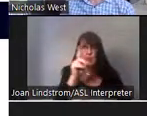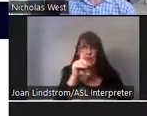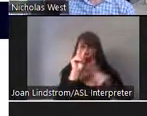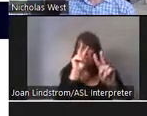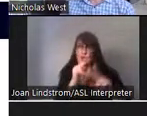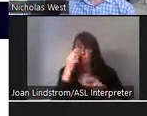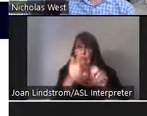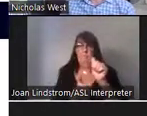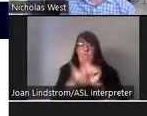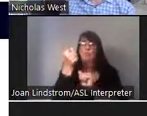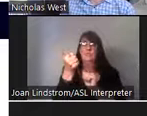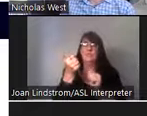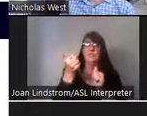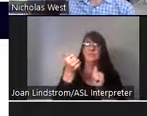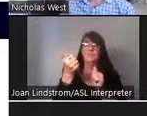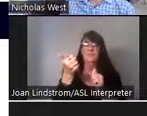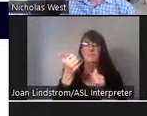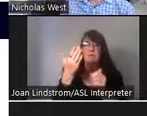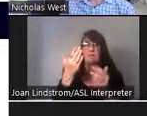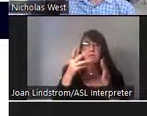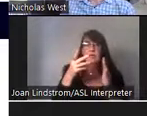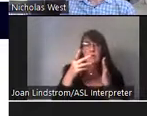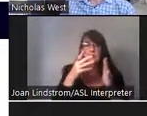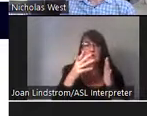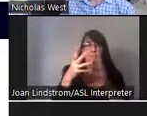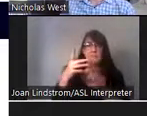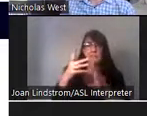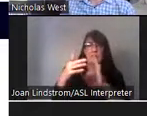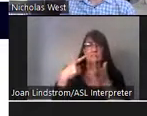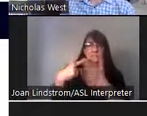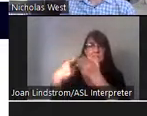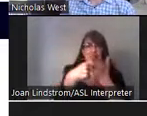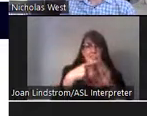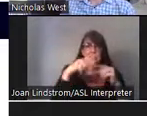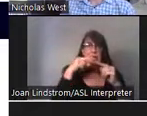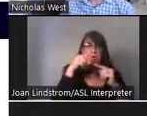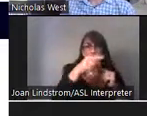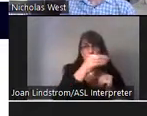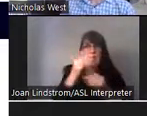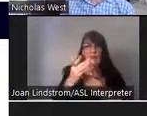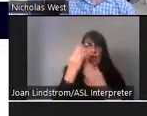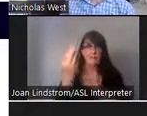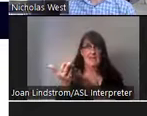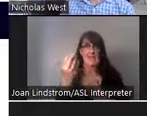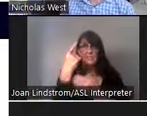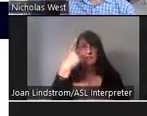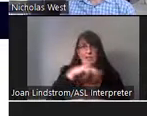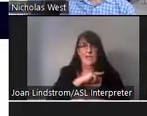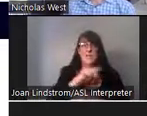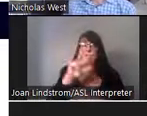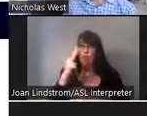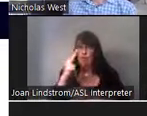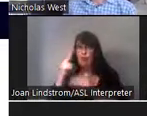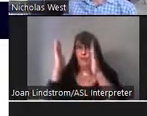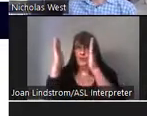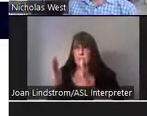the most information from you all and some for recommendations. There's a third bucket